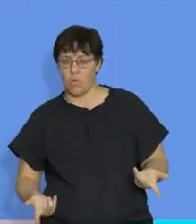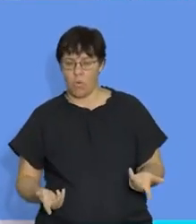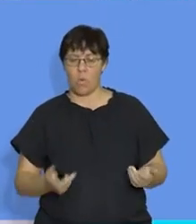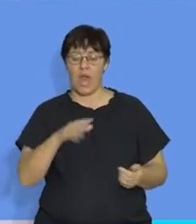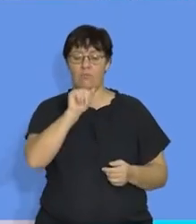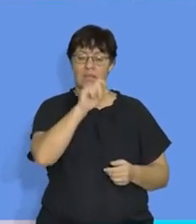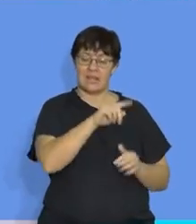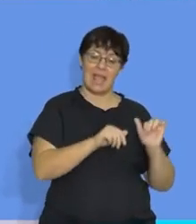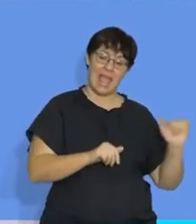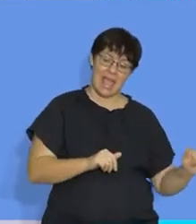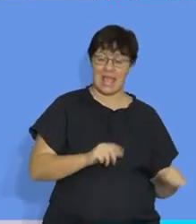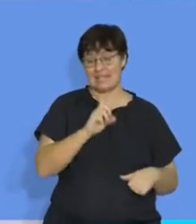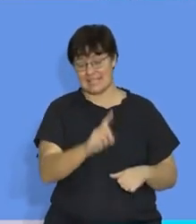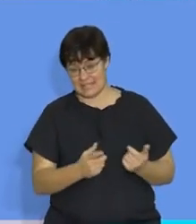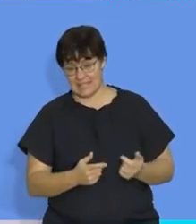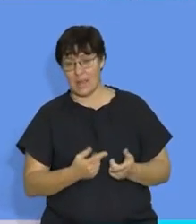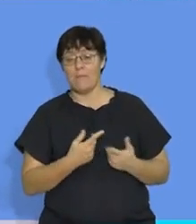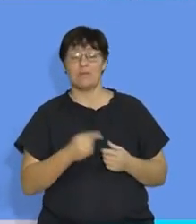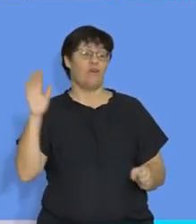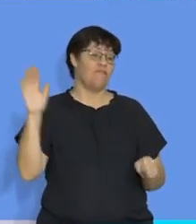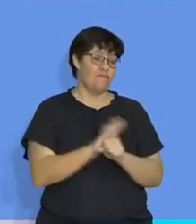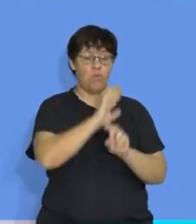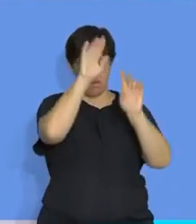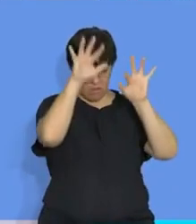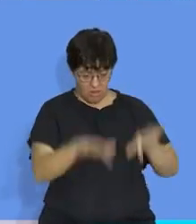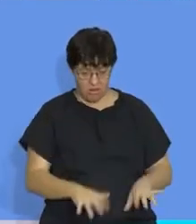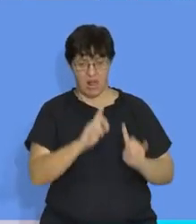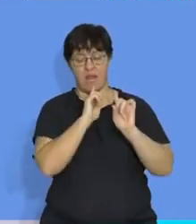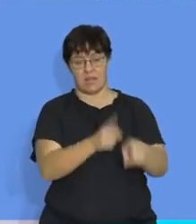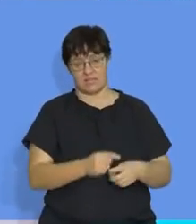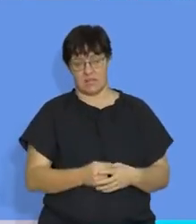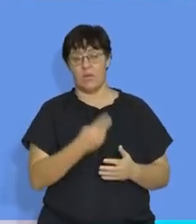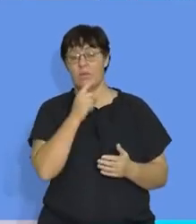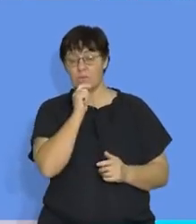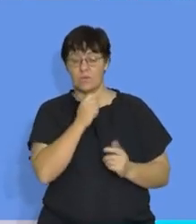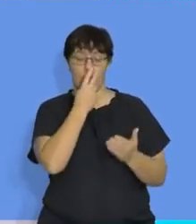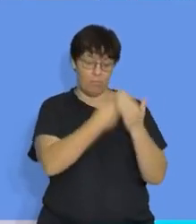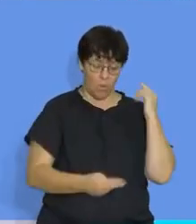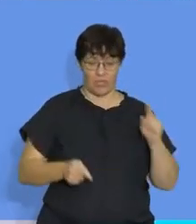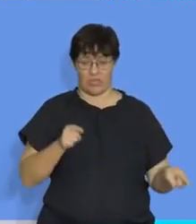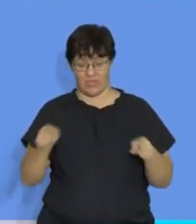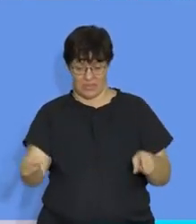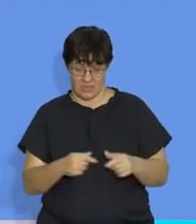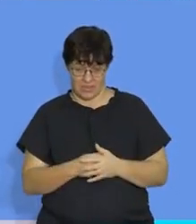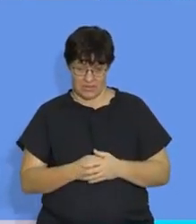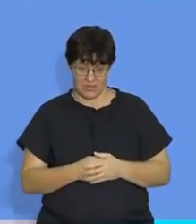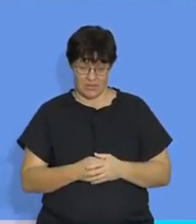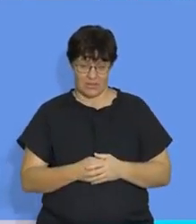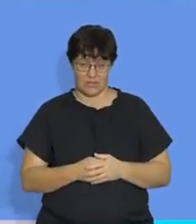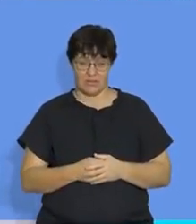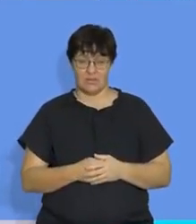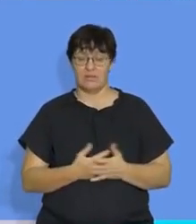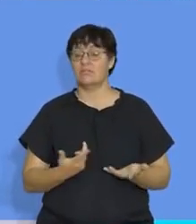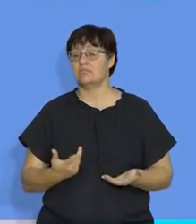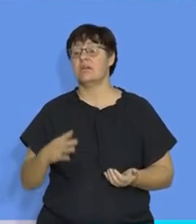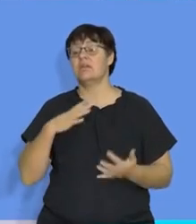if it's arithmetic, A's and D's, please make sure that you answer the whole question using all of the different cases